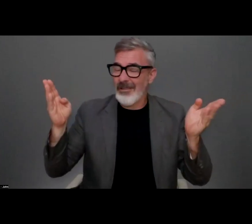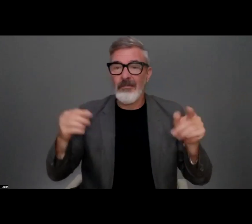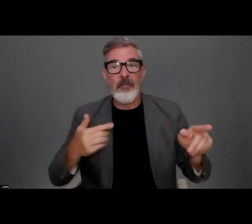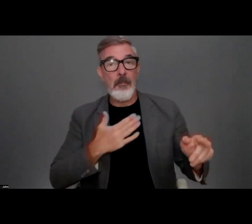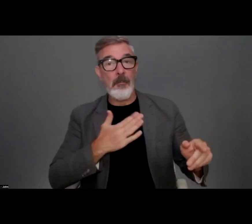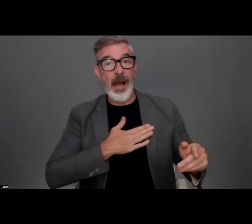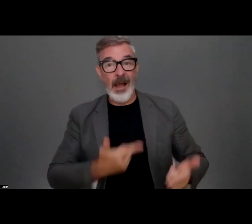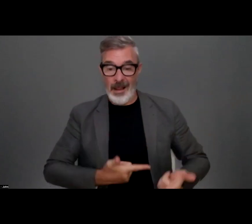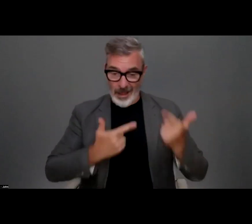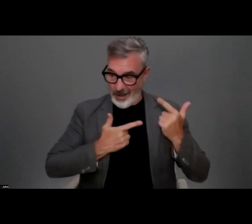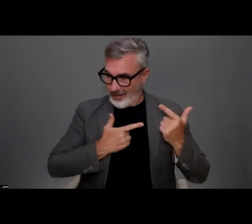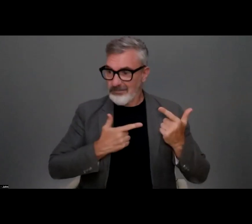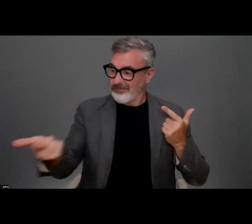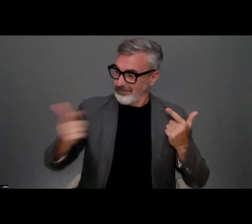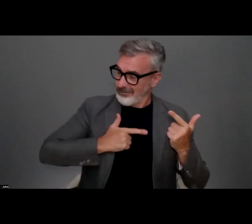Now,